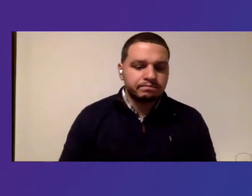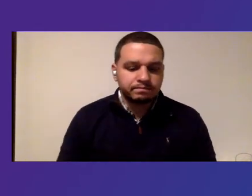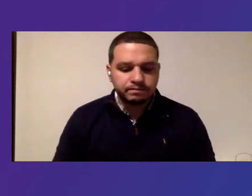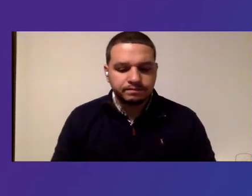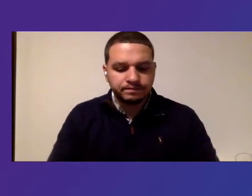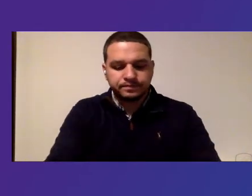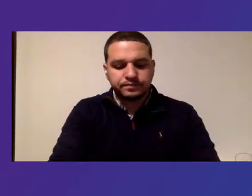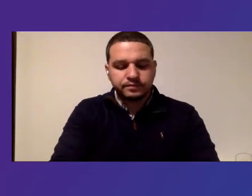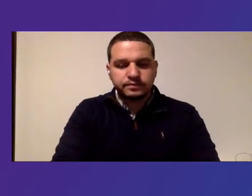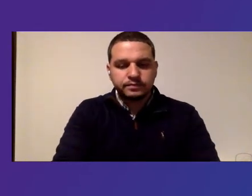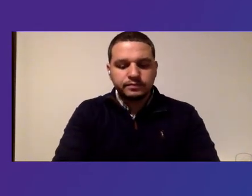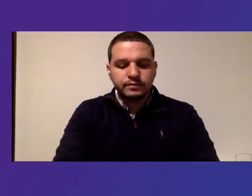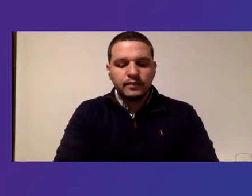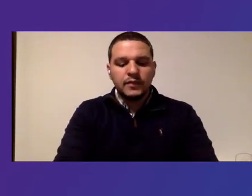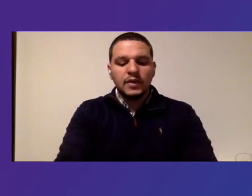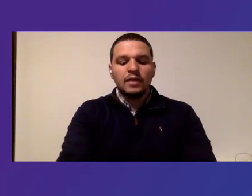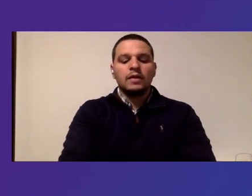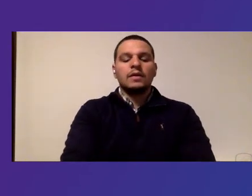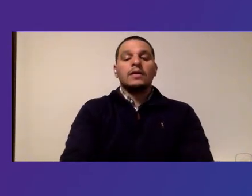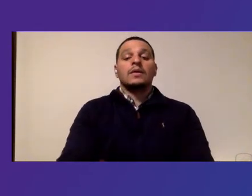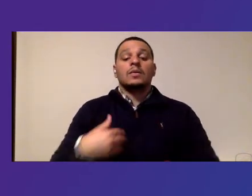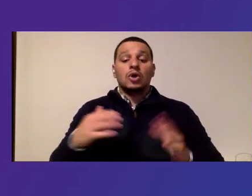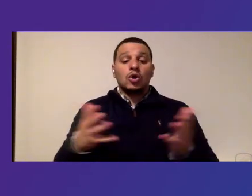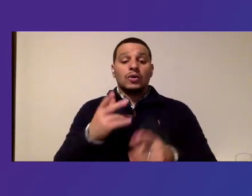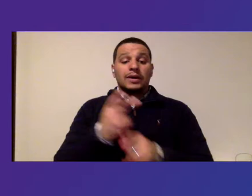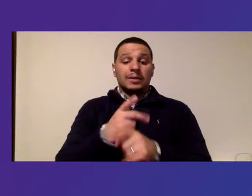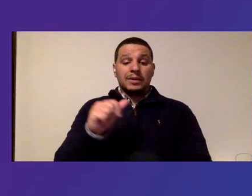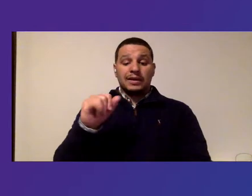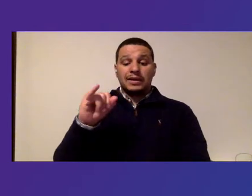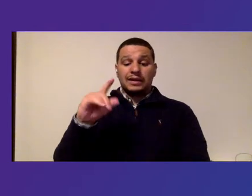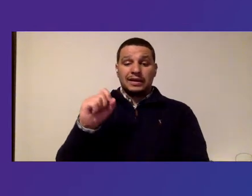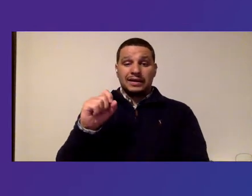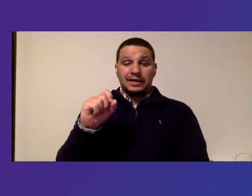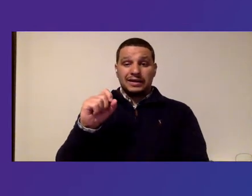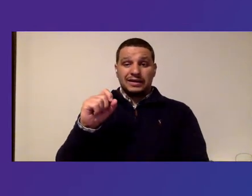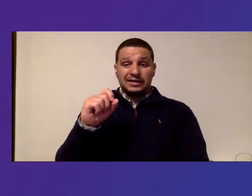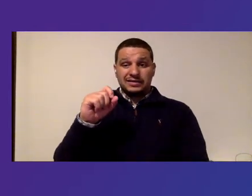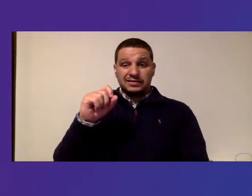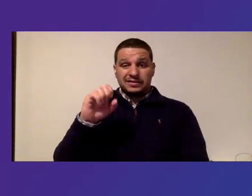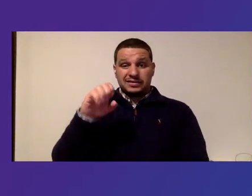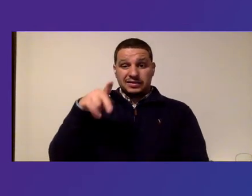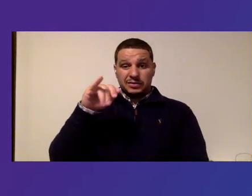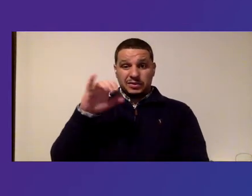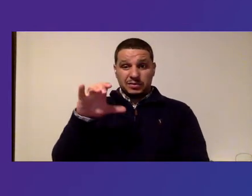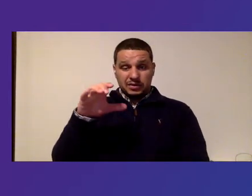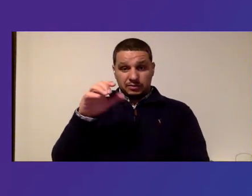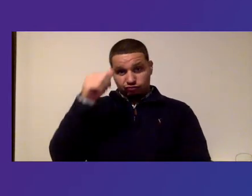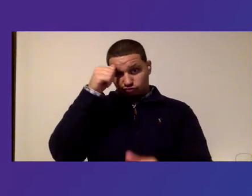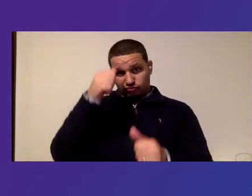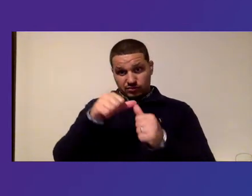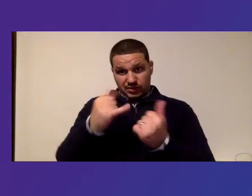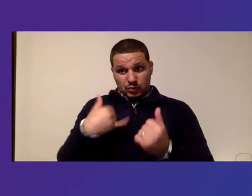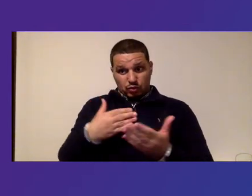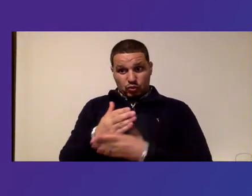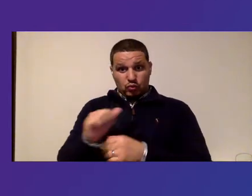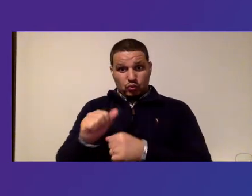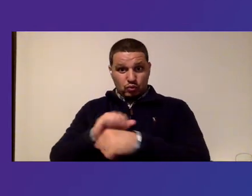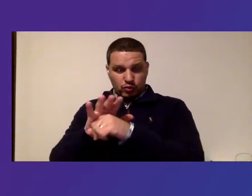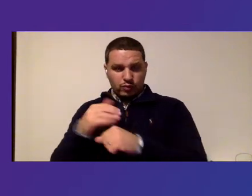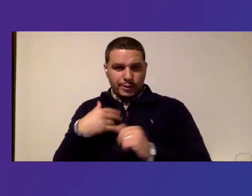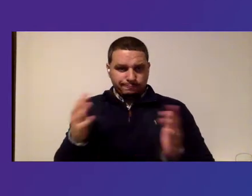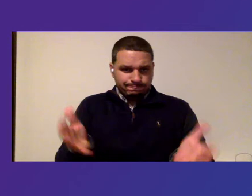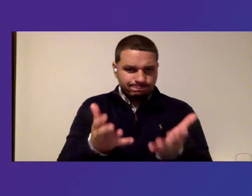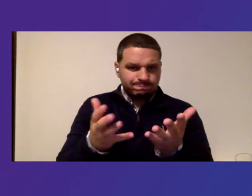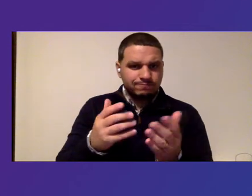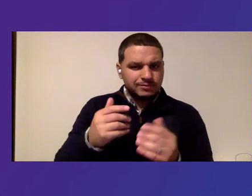We encourage you to keep the AIDS epidemic in mind as we continue to persevere through COVID-19. Moreover, we urge you to consider